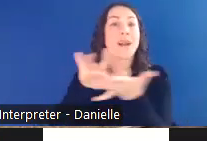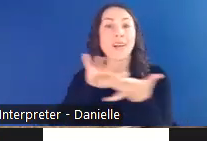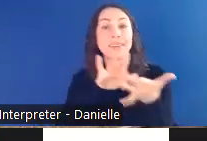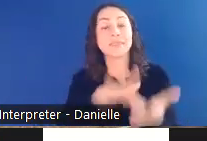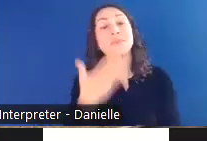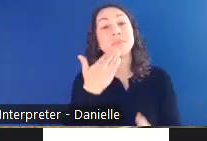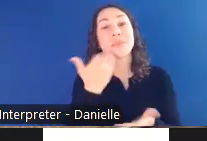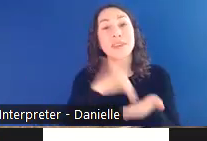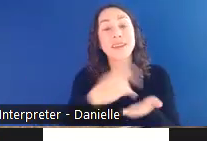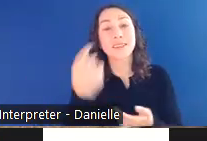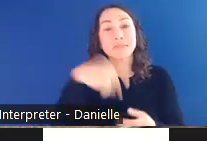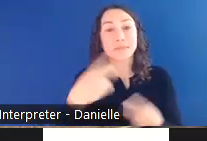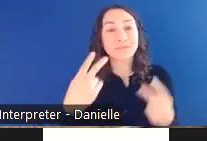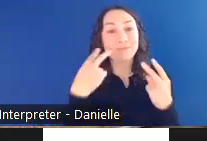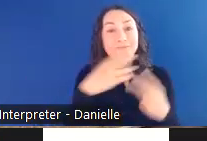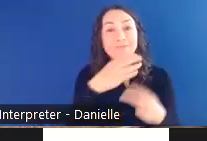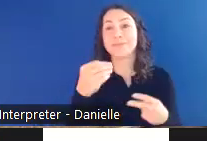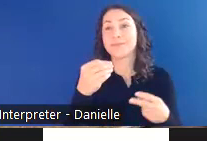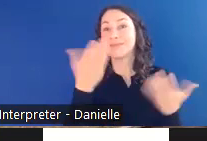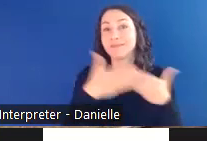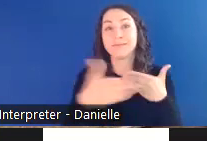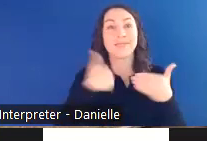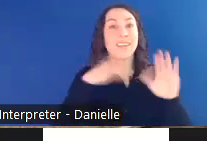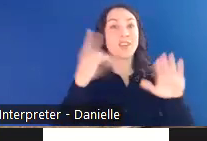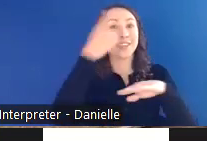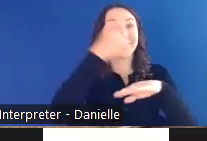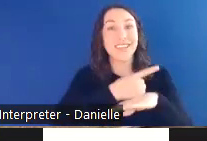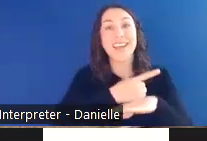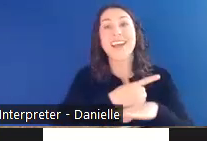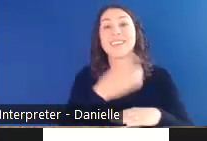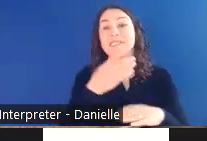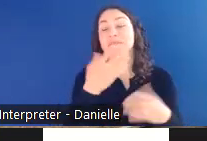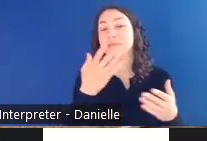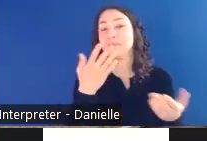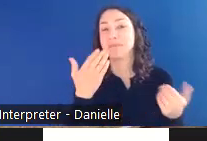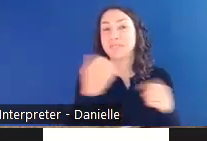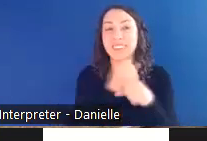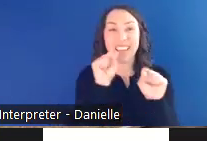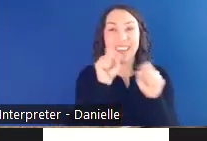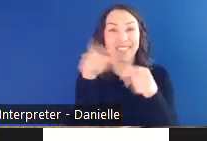joining us today, and have a great day and be safe out there in the snow. Thanks everyone.